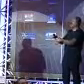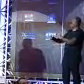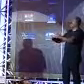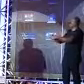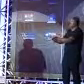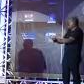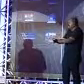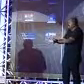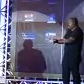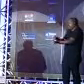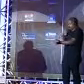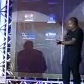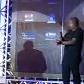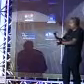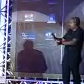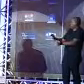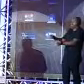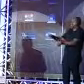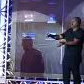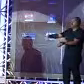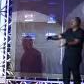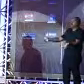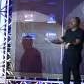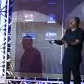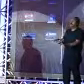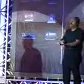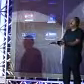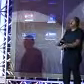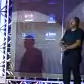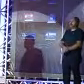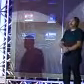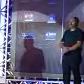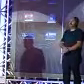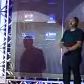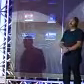But there is a sense in which we are